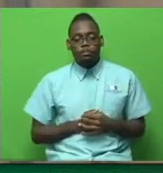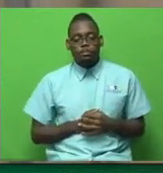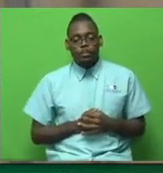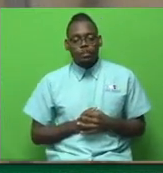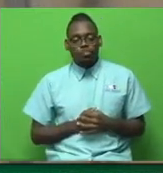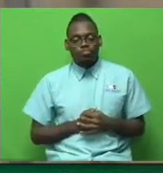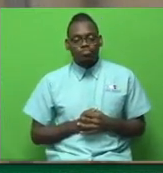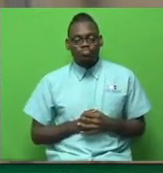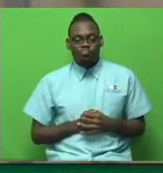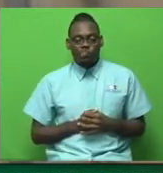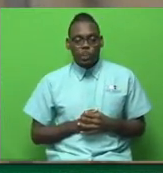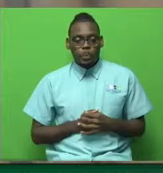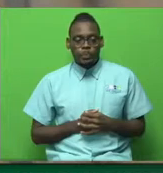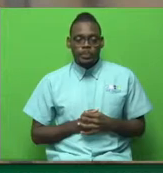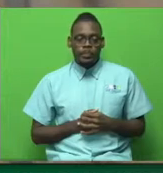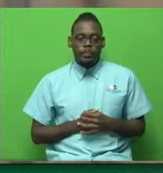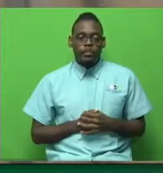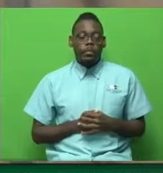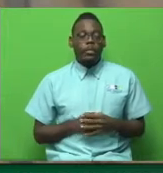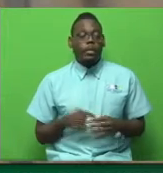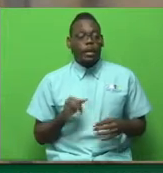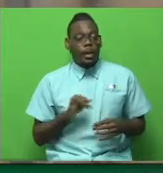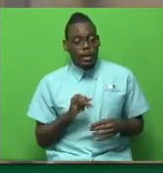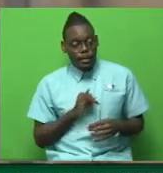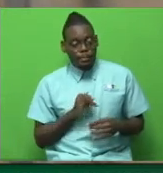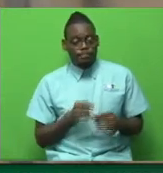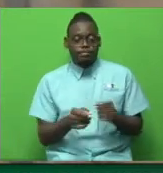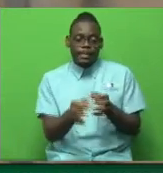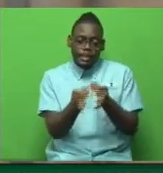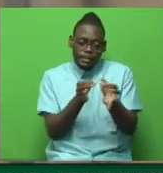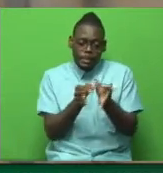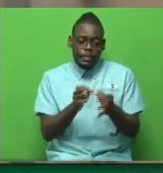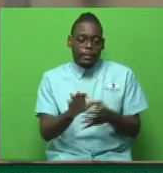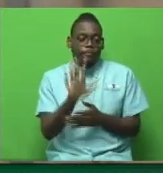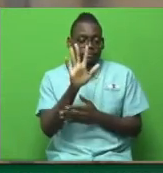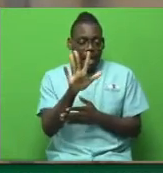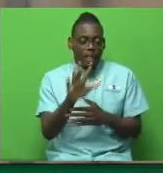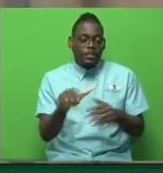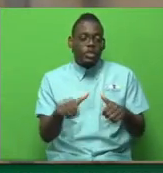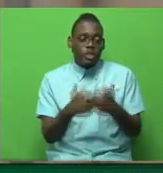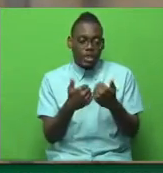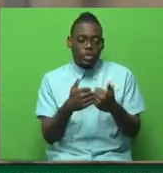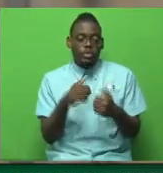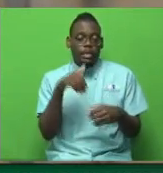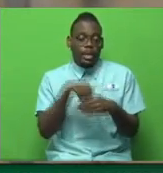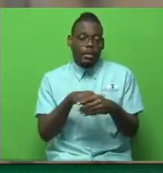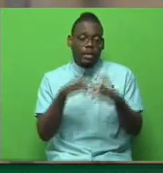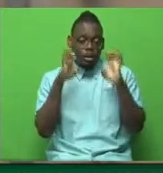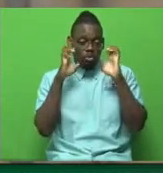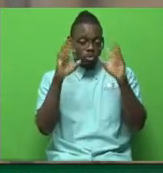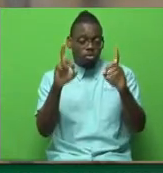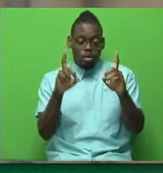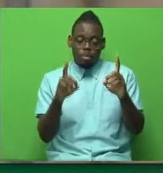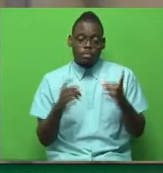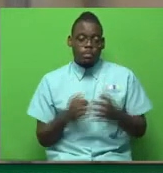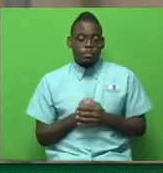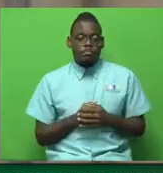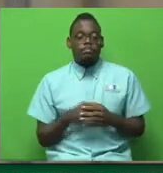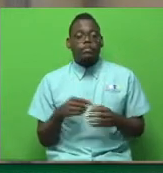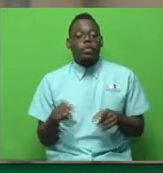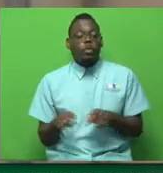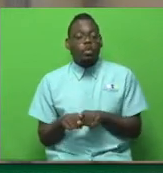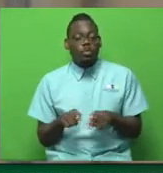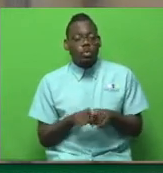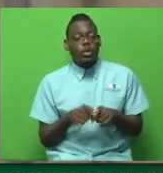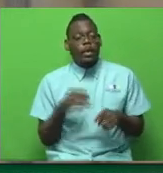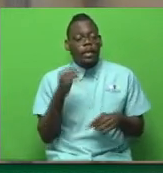speaker I've outlined five specific challenges which face the education sector and the manner in which the allocation of the ministry